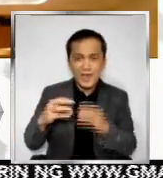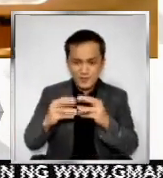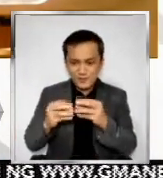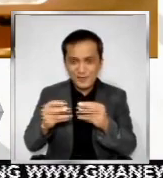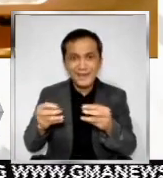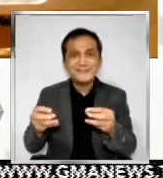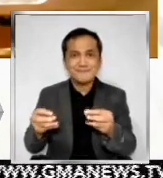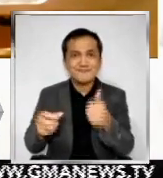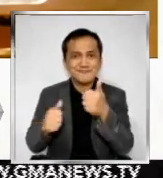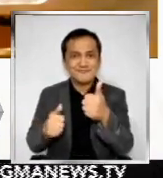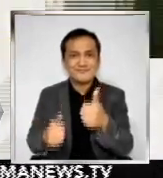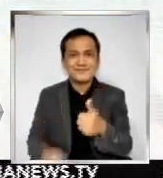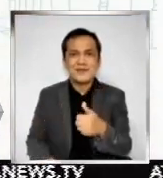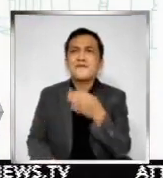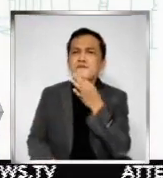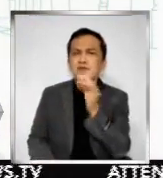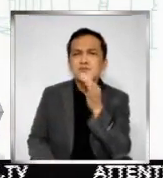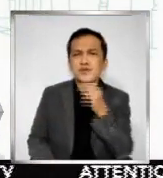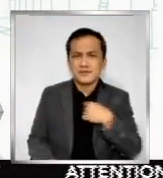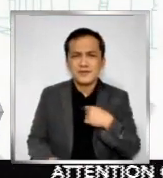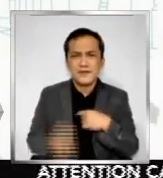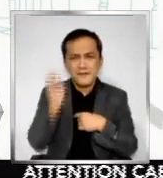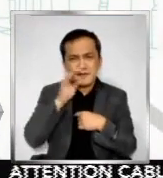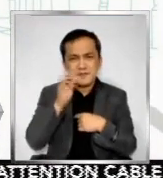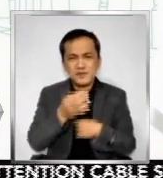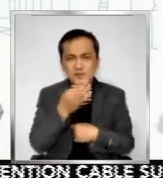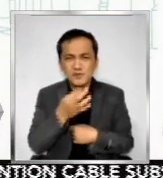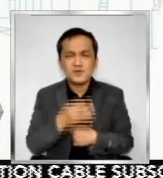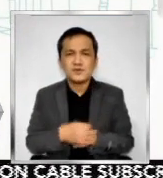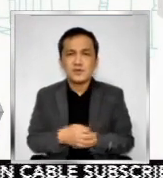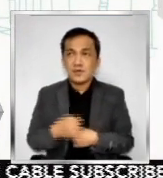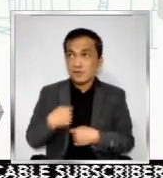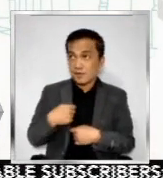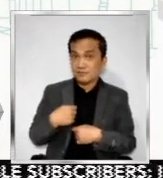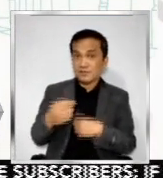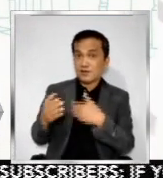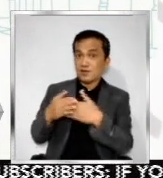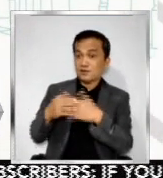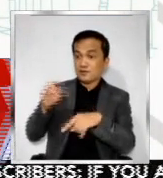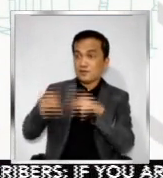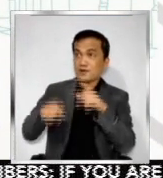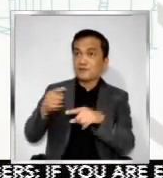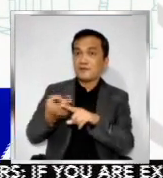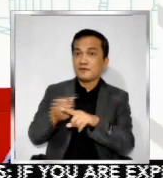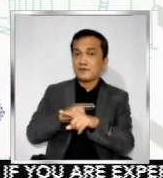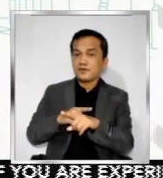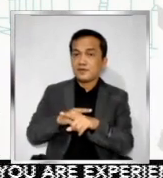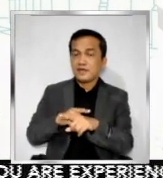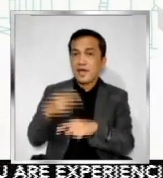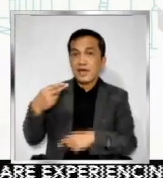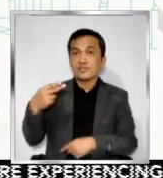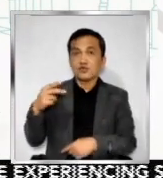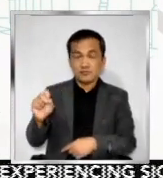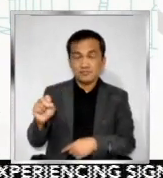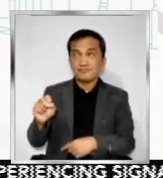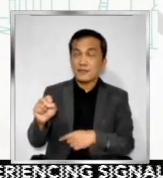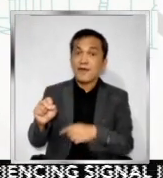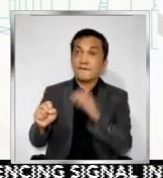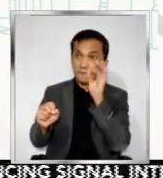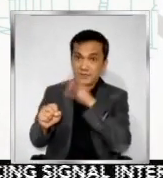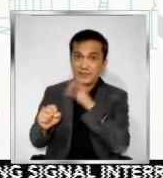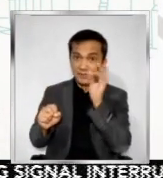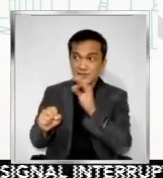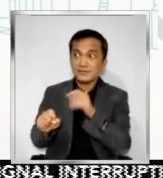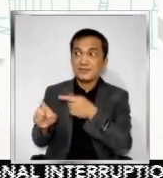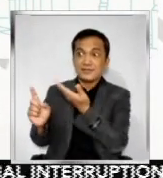like one of my favorite Filipino foods. So one of my close friends from high school is Filipino, and she would